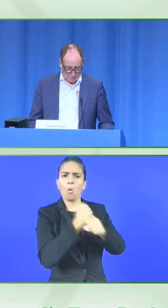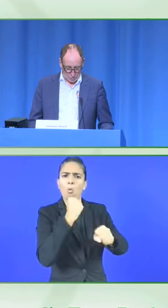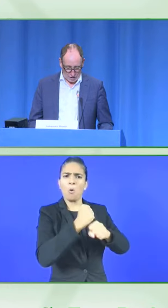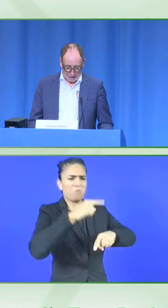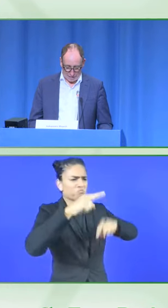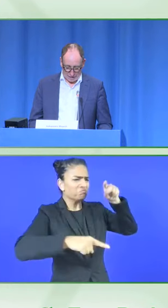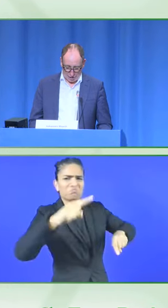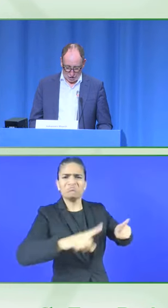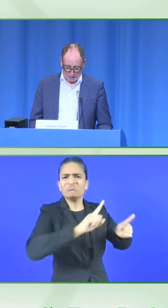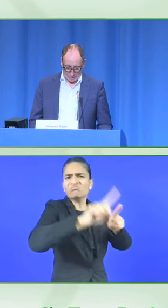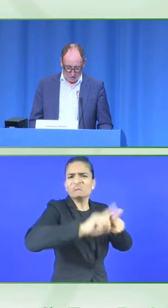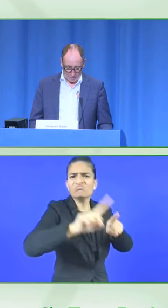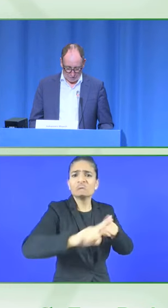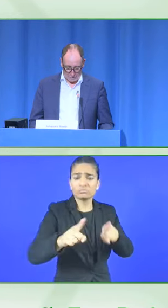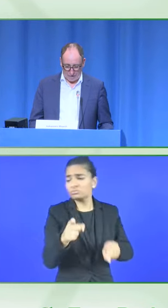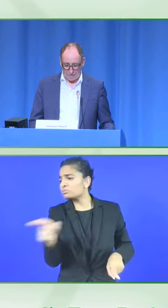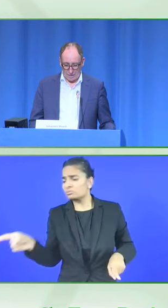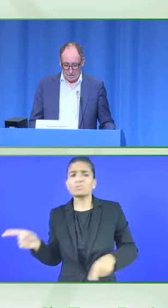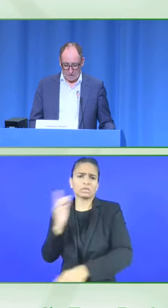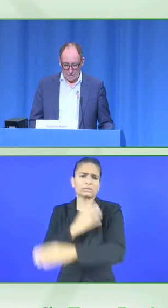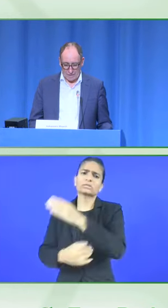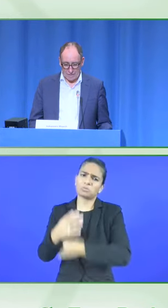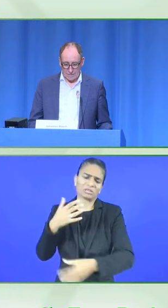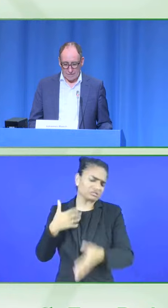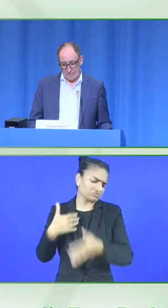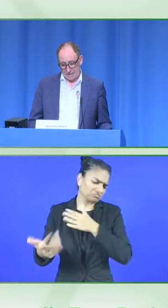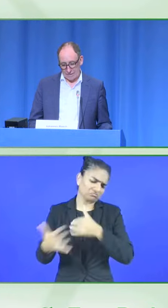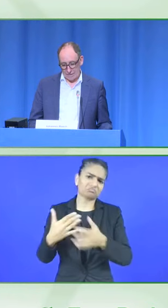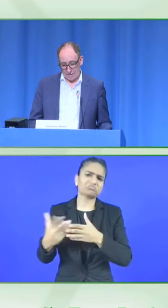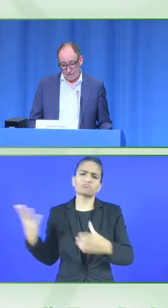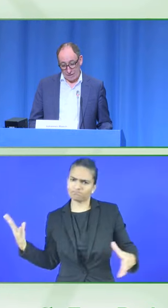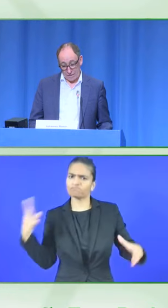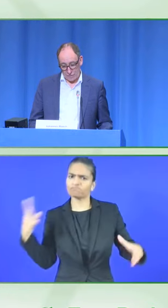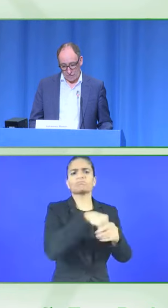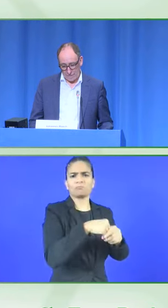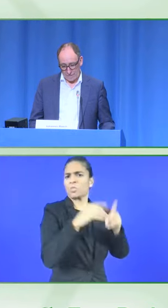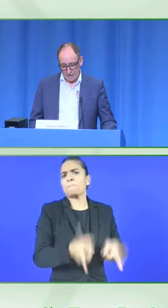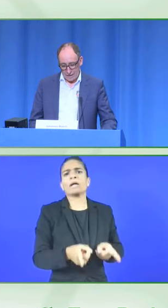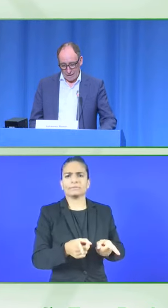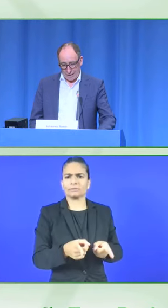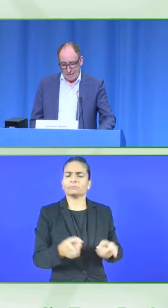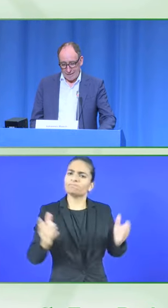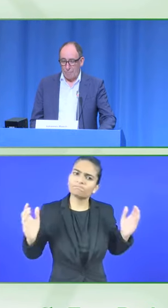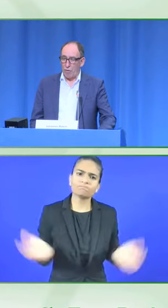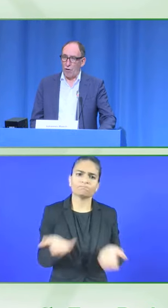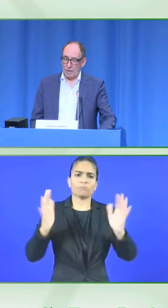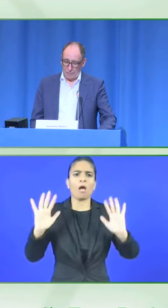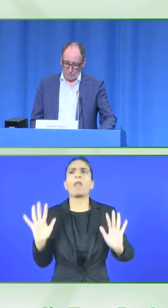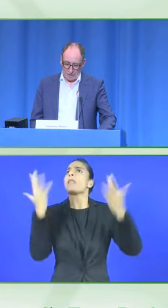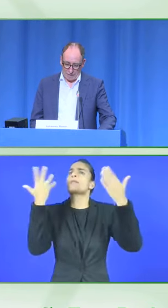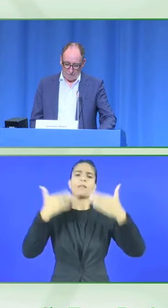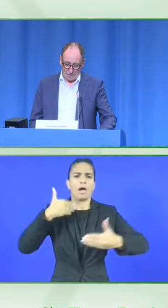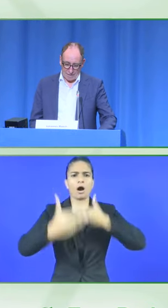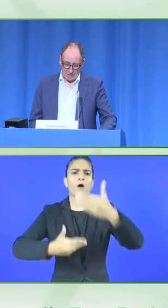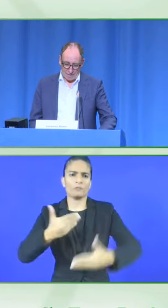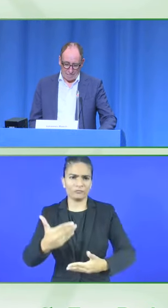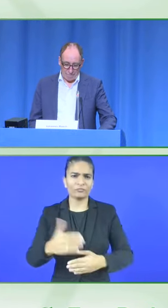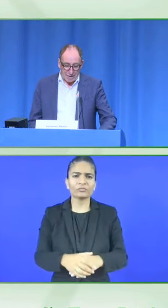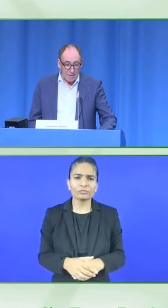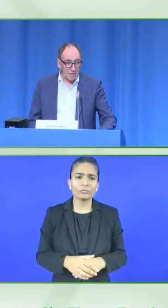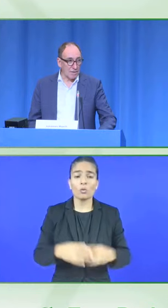of inclusion, education, and employment of people with disabilities. Therefore, it is important for